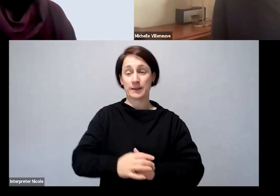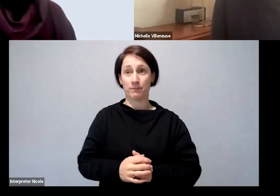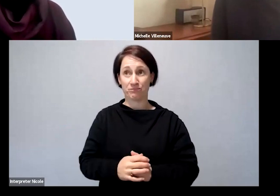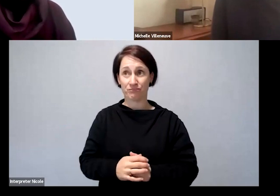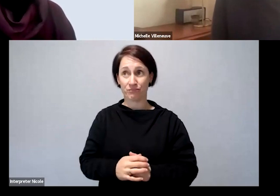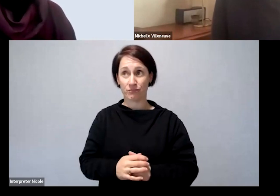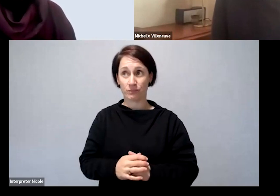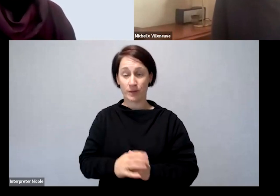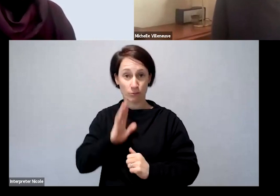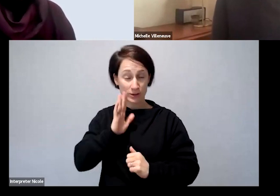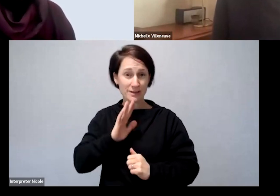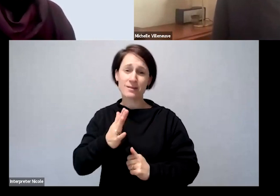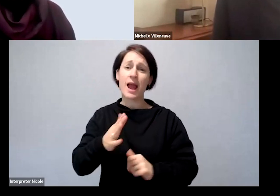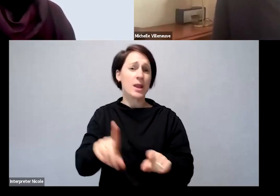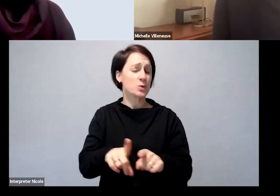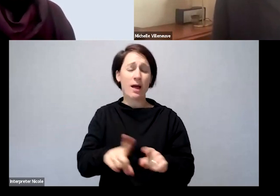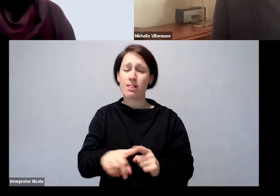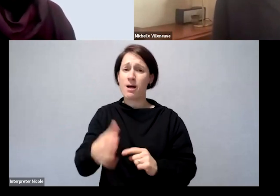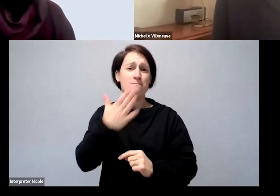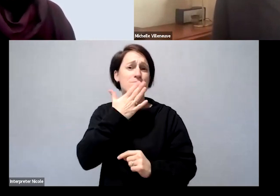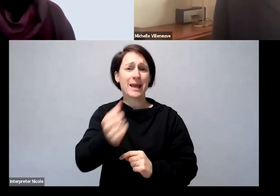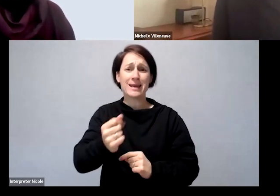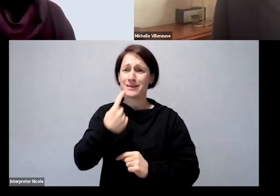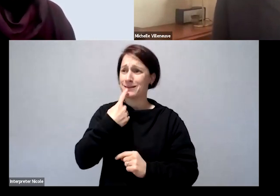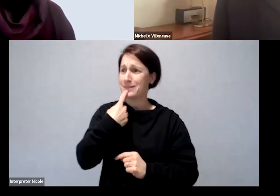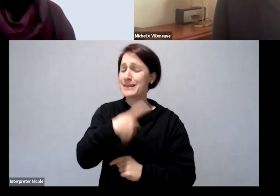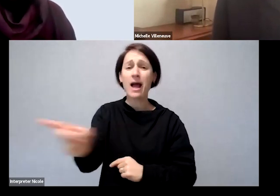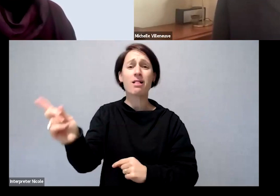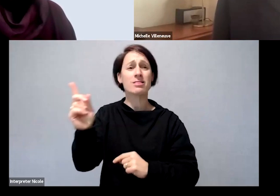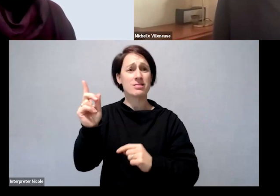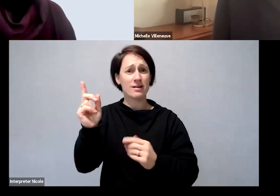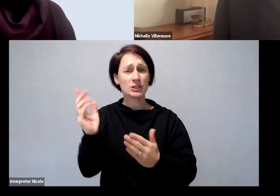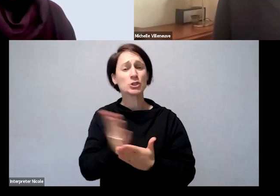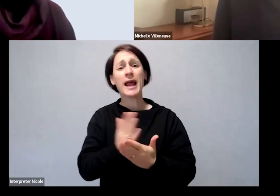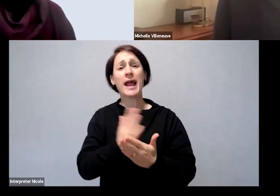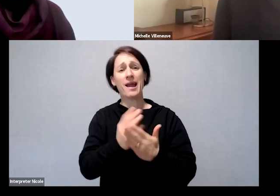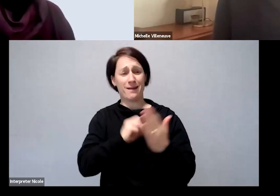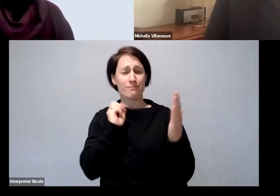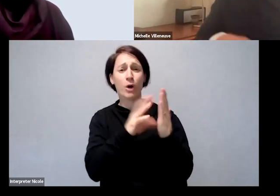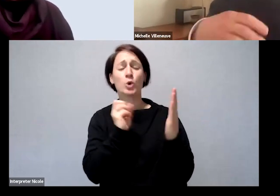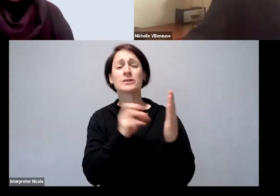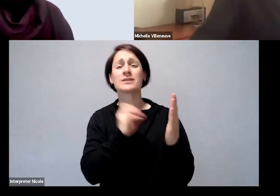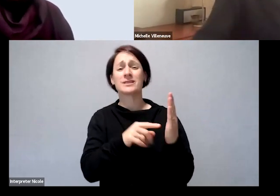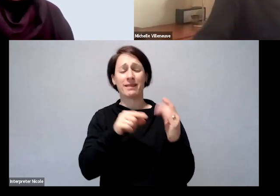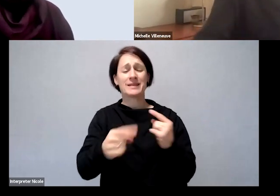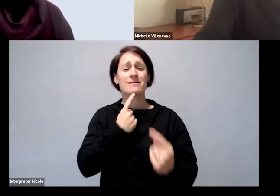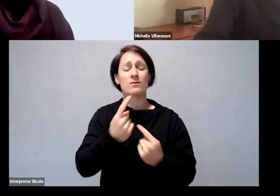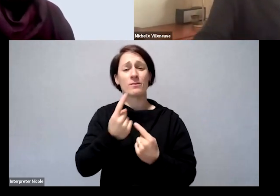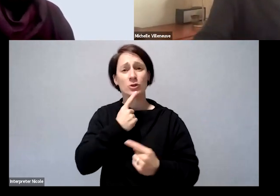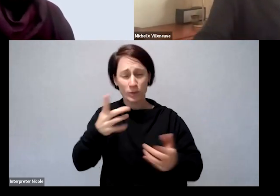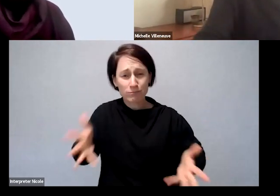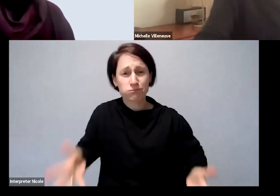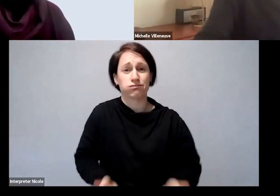please share as madly, as widely, as passionately as you wish, show as many people as you like. We encourage